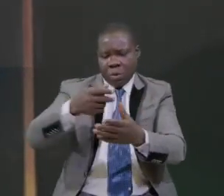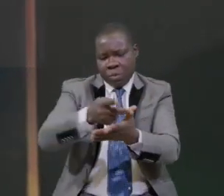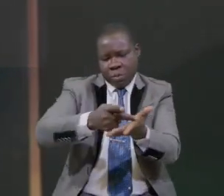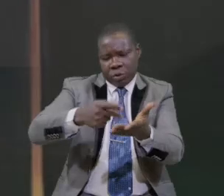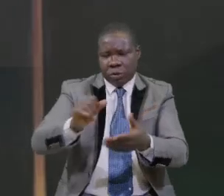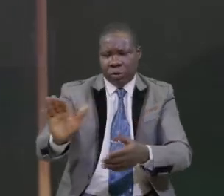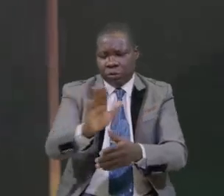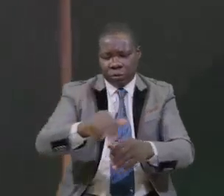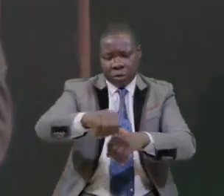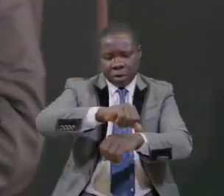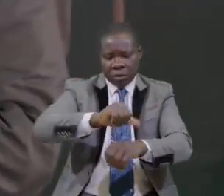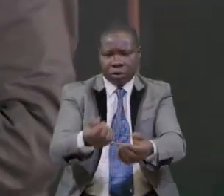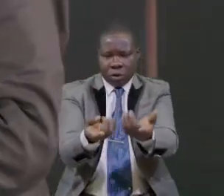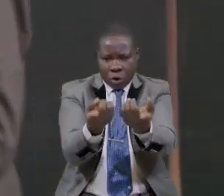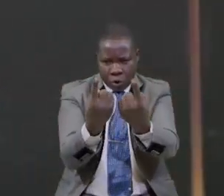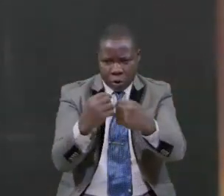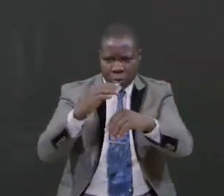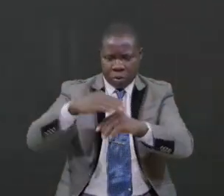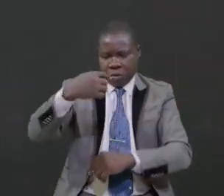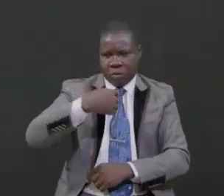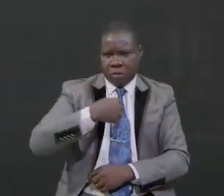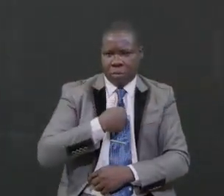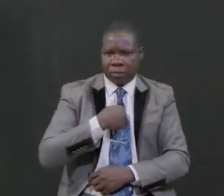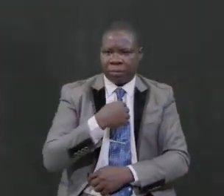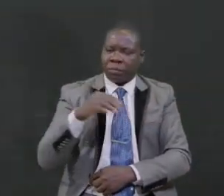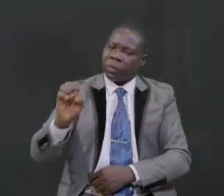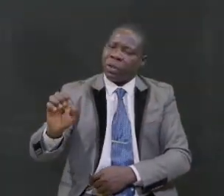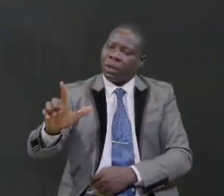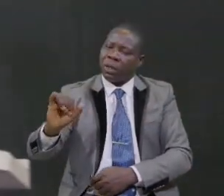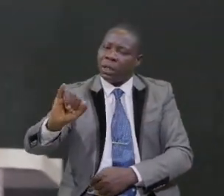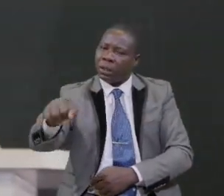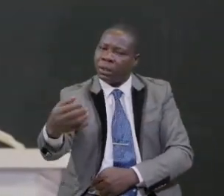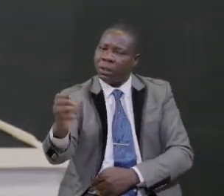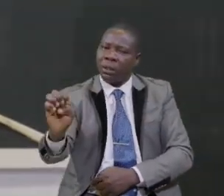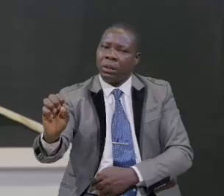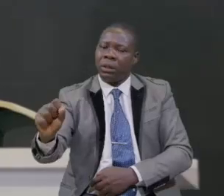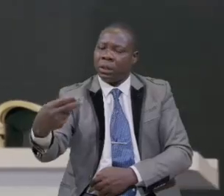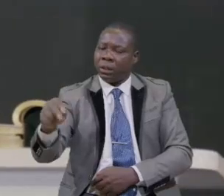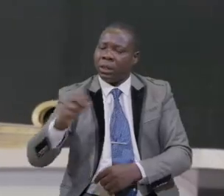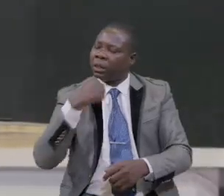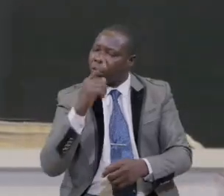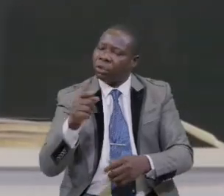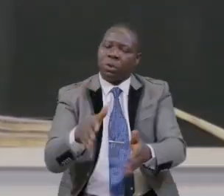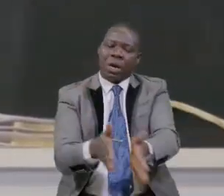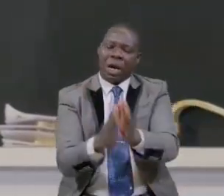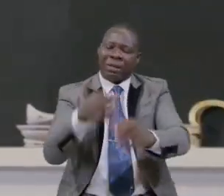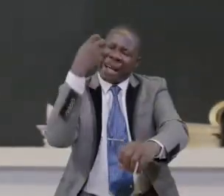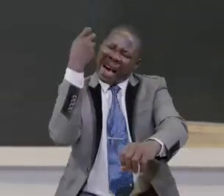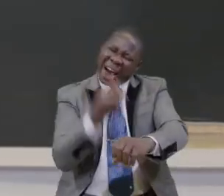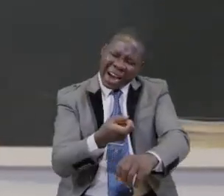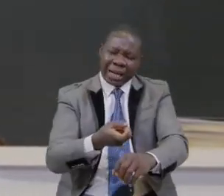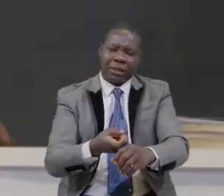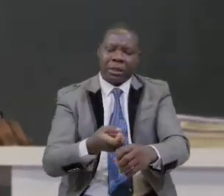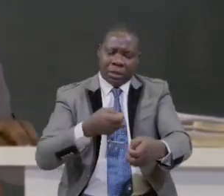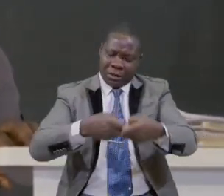upon me. Elijah said, you've asked a hard thing, a difficult thing. How can